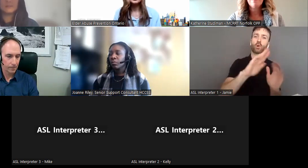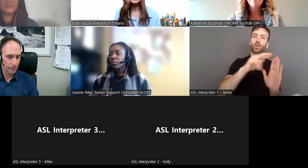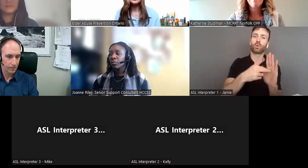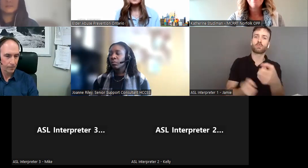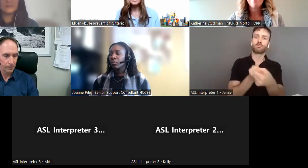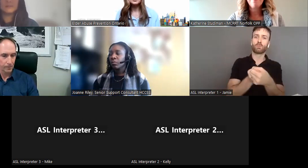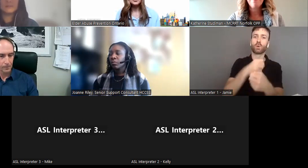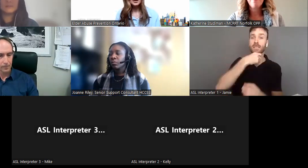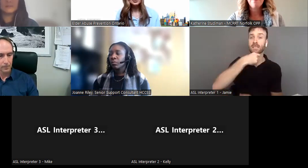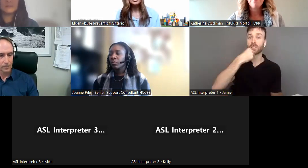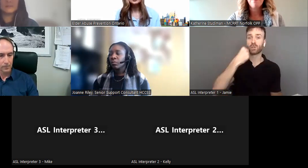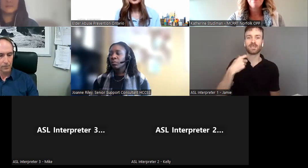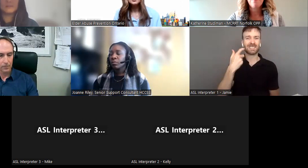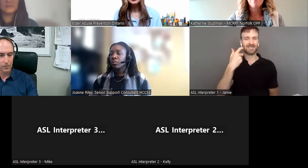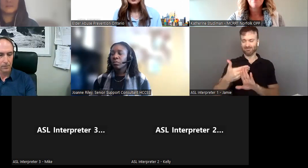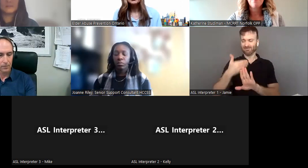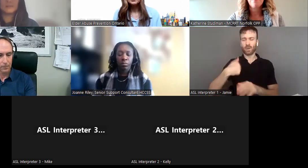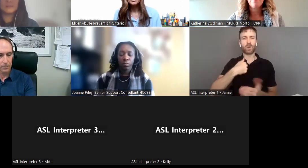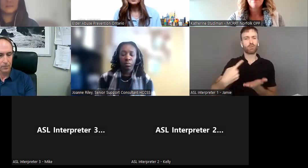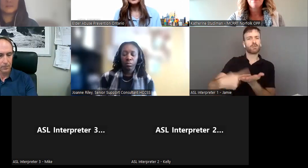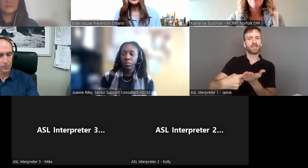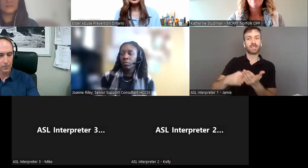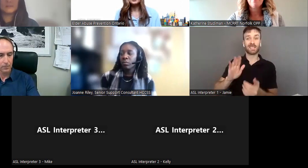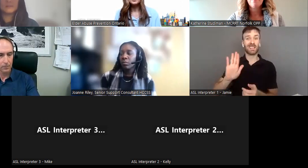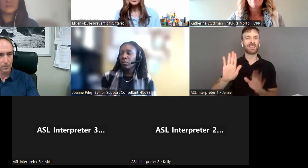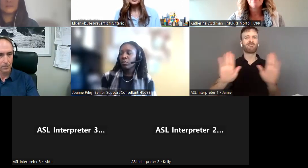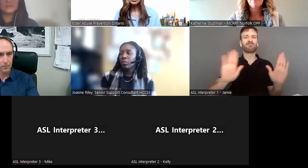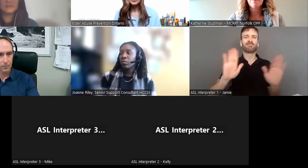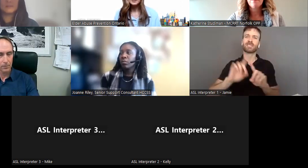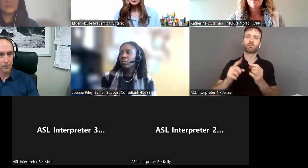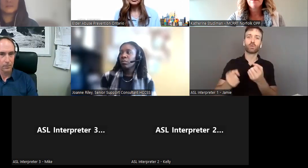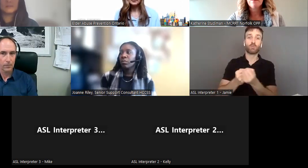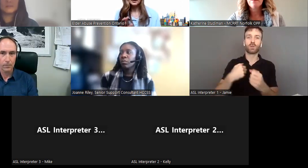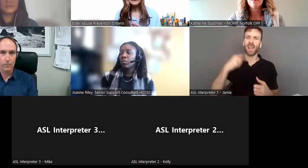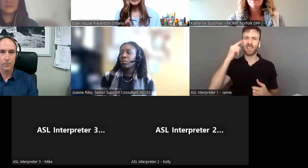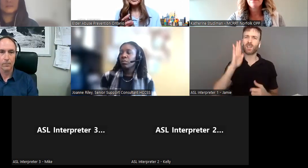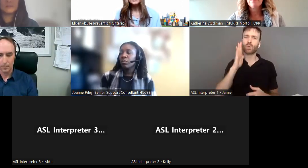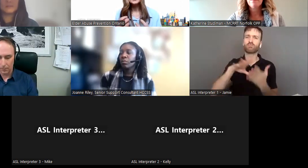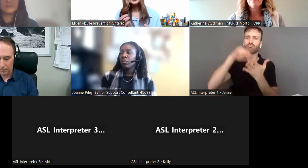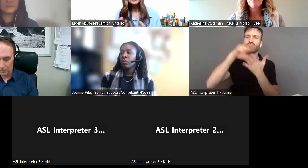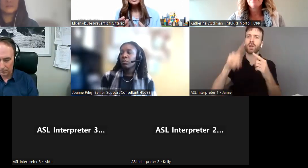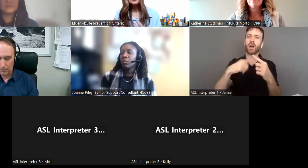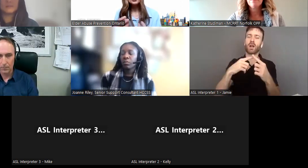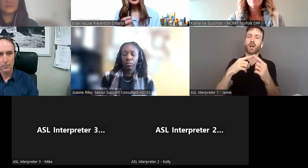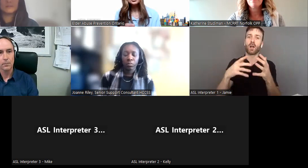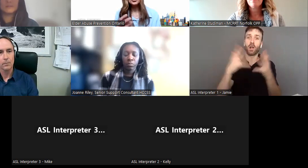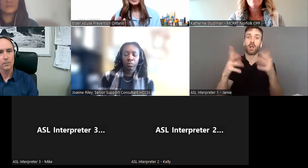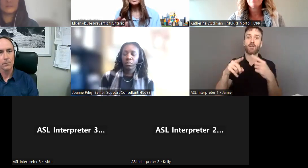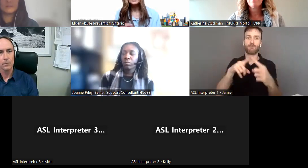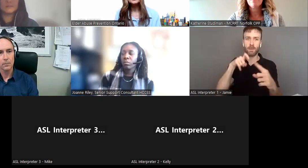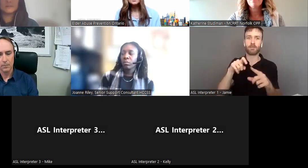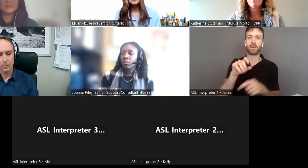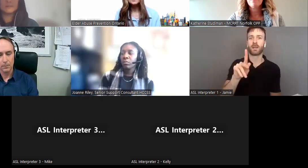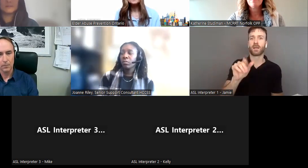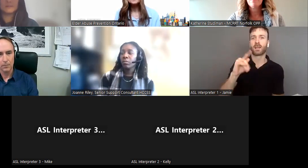about some of the services that they have. So I think you're going to learn a lot from Katherine and the work that they do, from that connection, both with